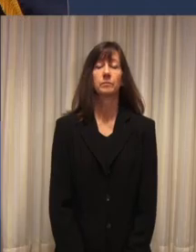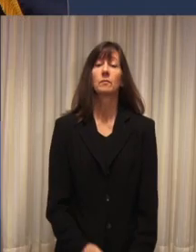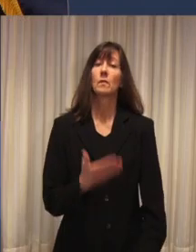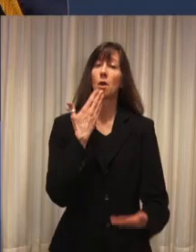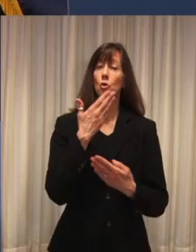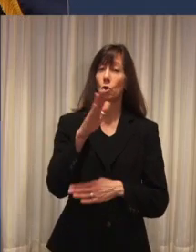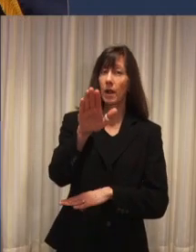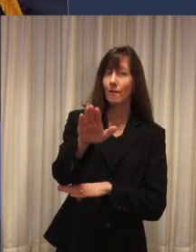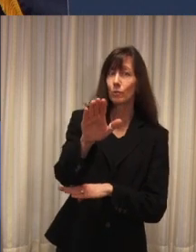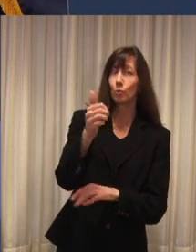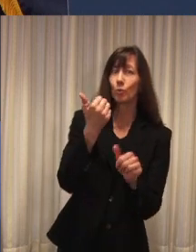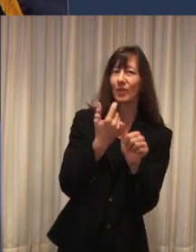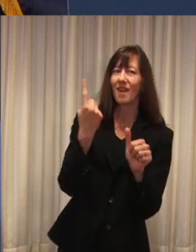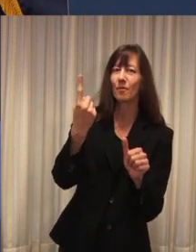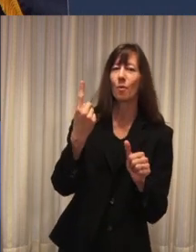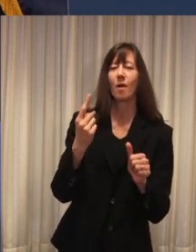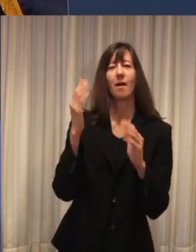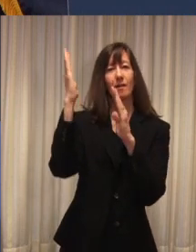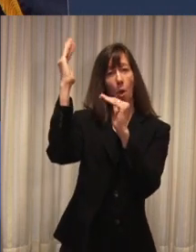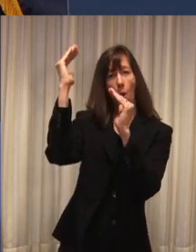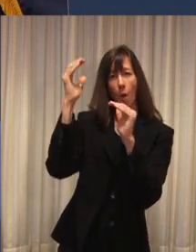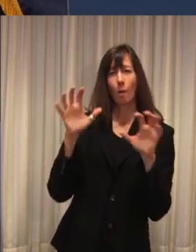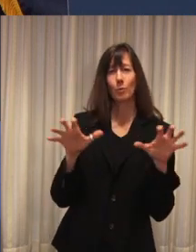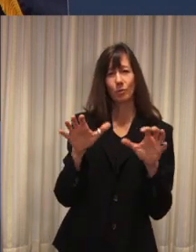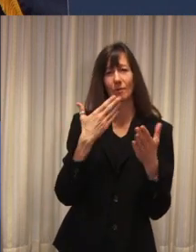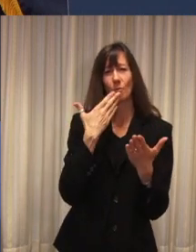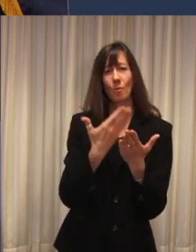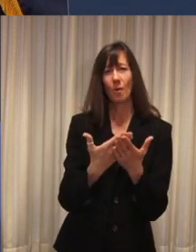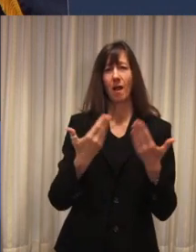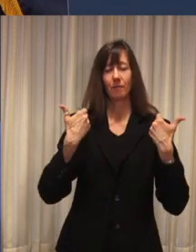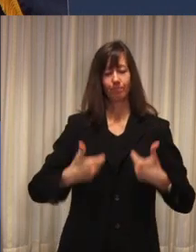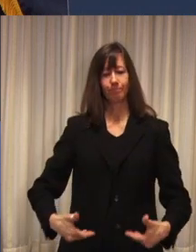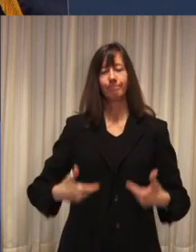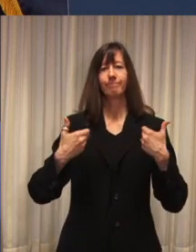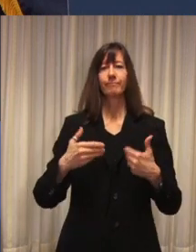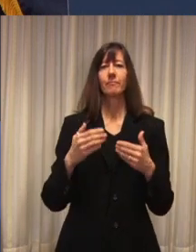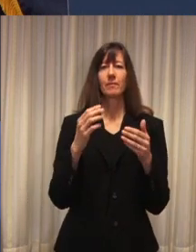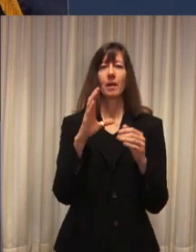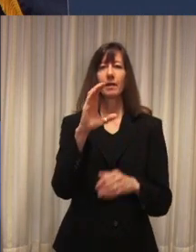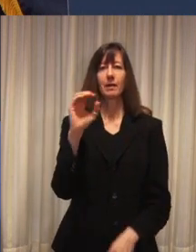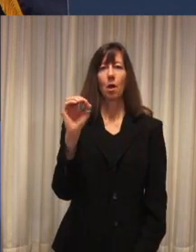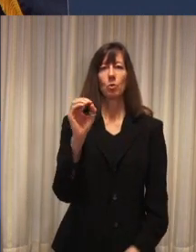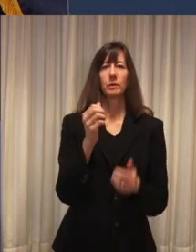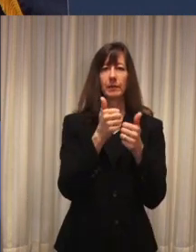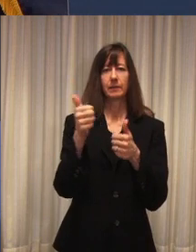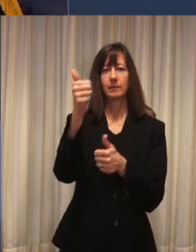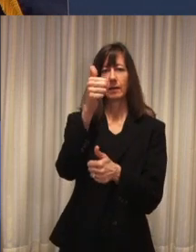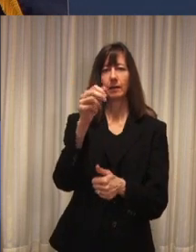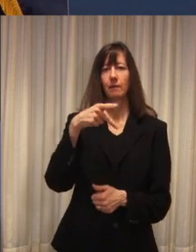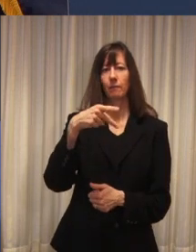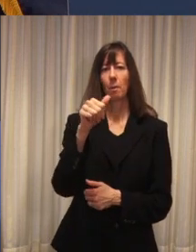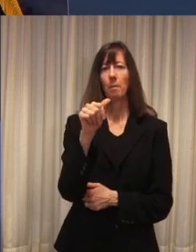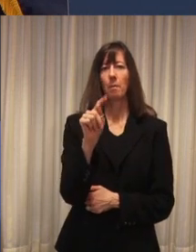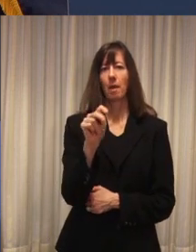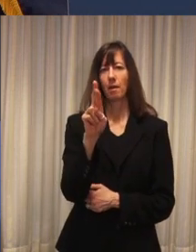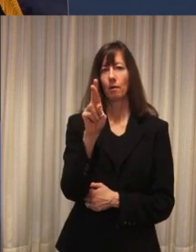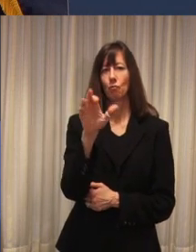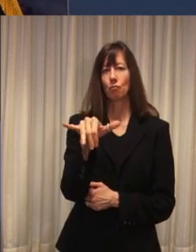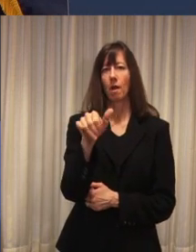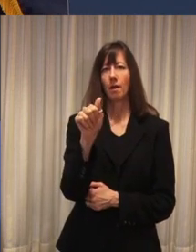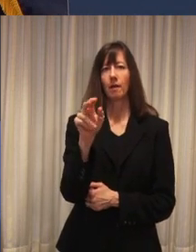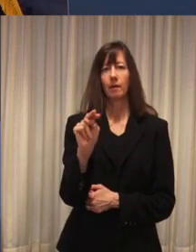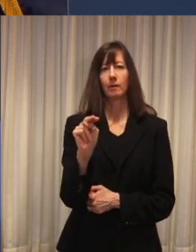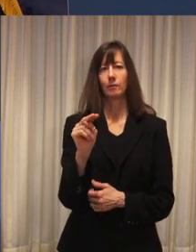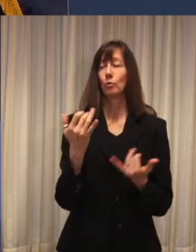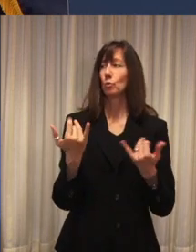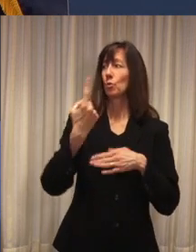Good afternoon, everyone. I hope you're all doing well. This is County Executive Pat Ryan. Thank you for taking time on what's a pretty nice day to take a few